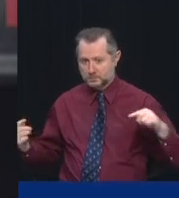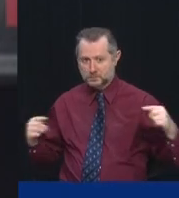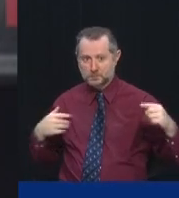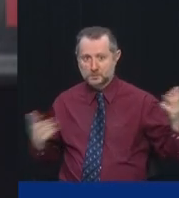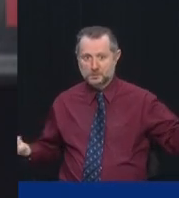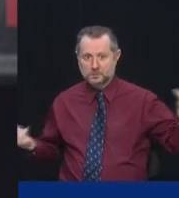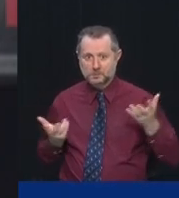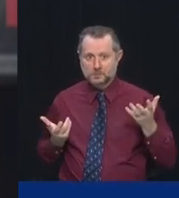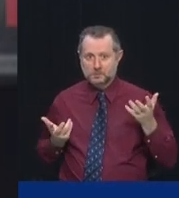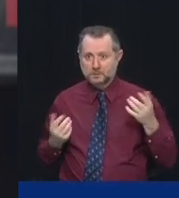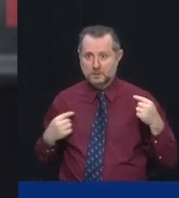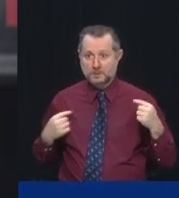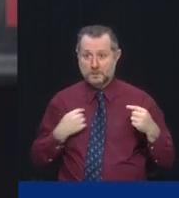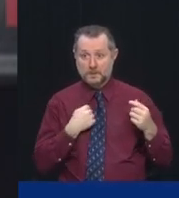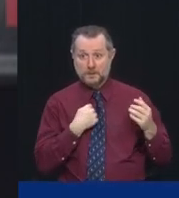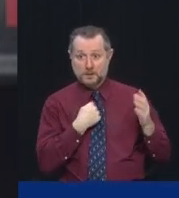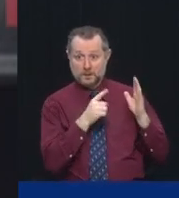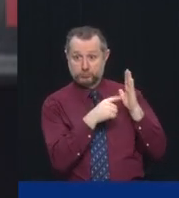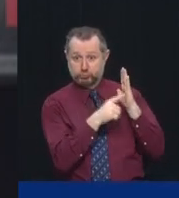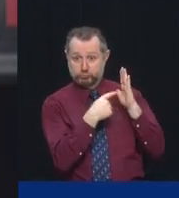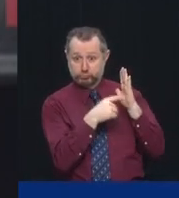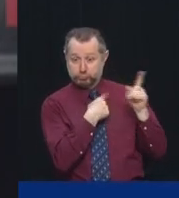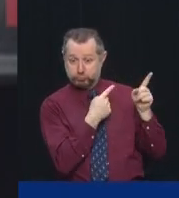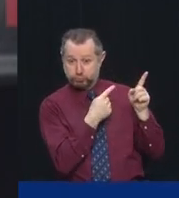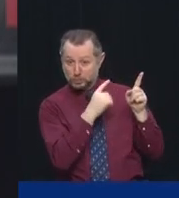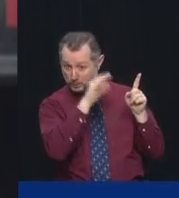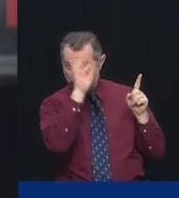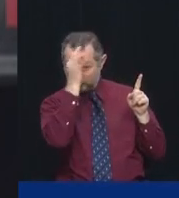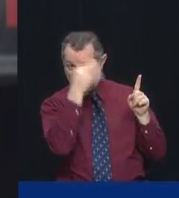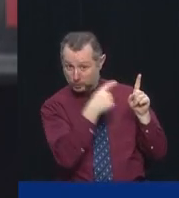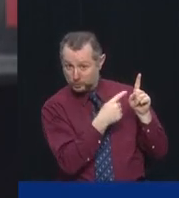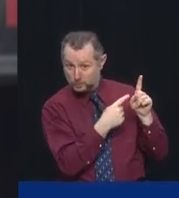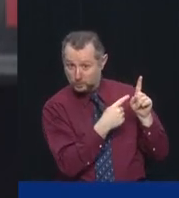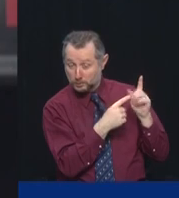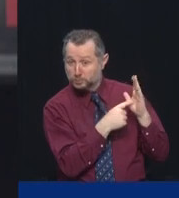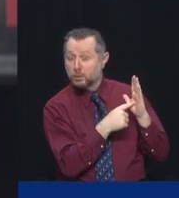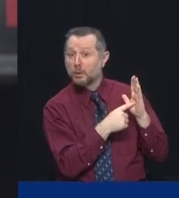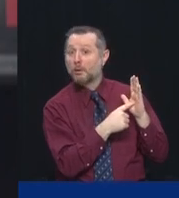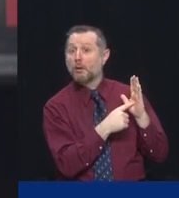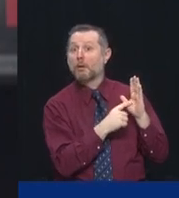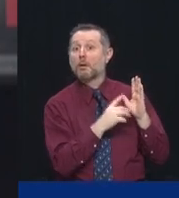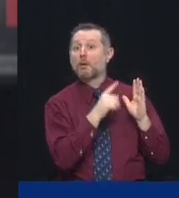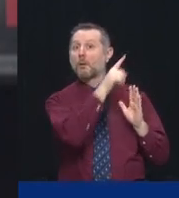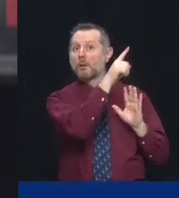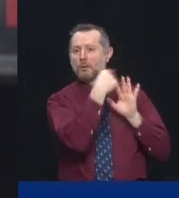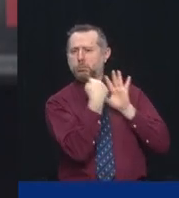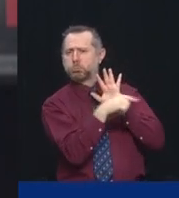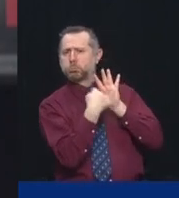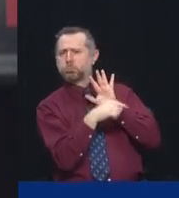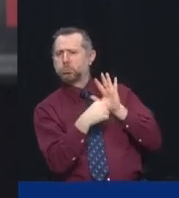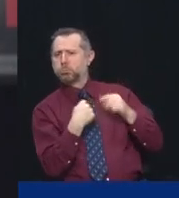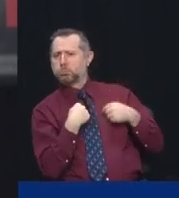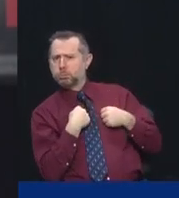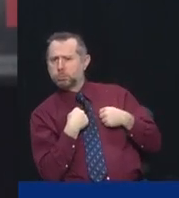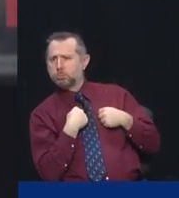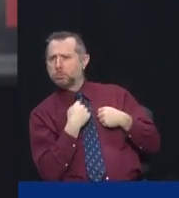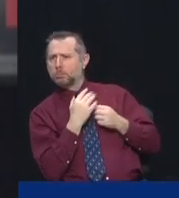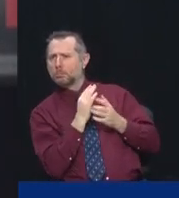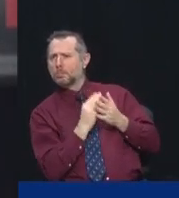was critical of the federal government for not doing enough on COVID. And the federal government was blaming